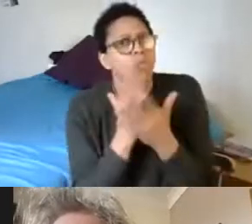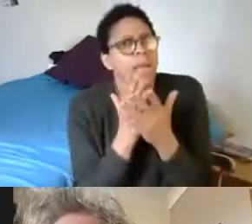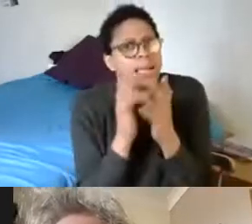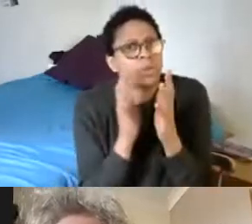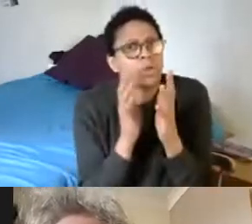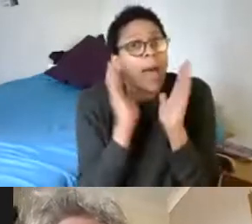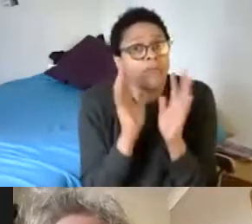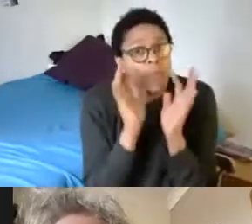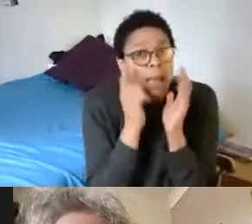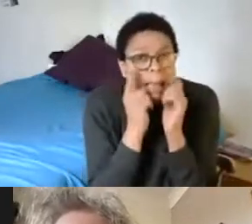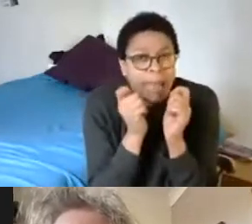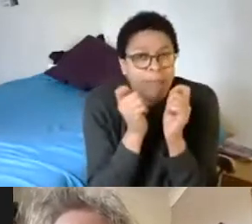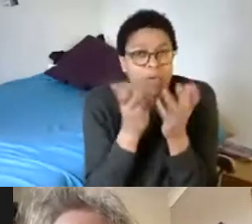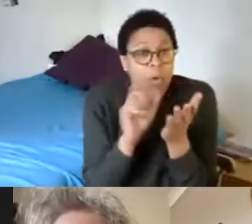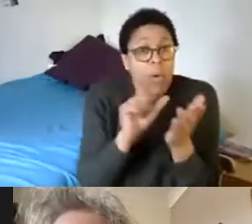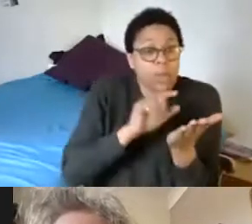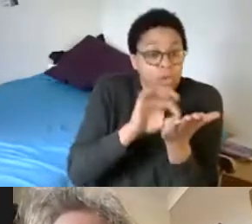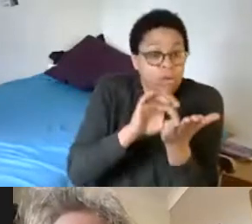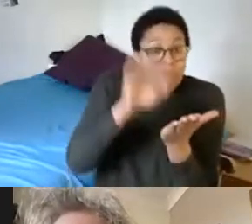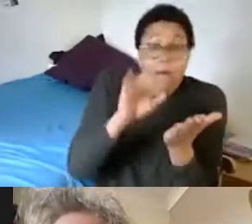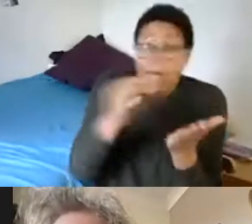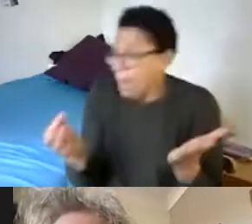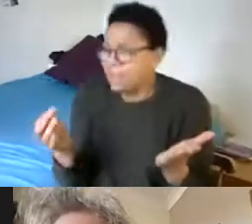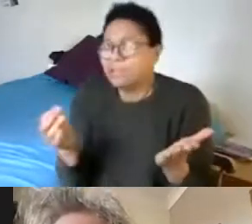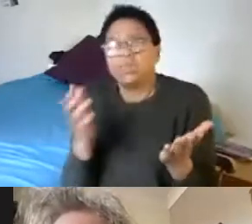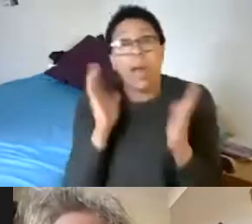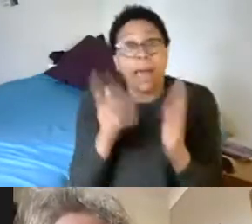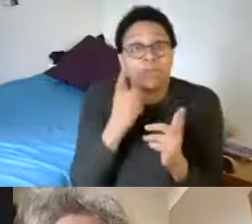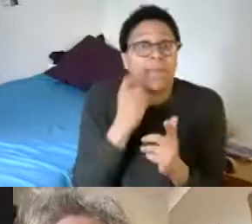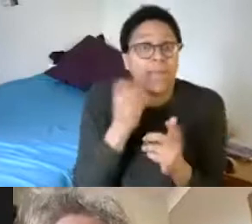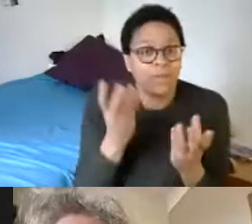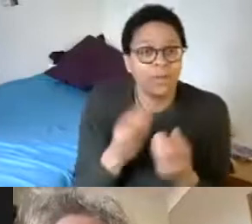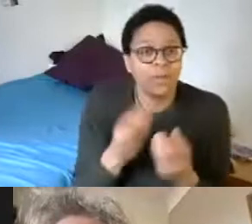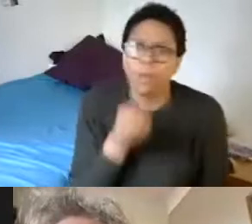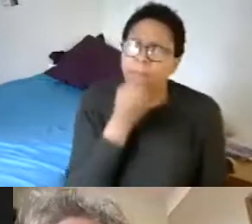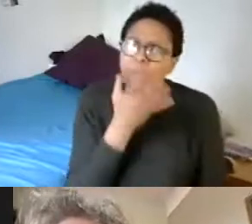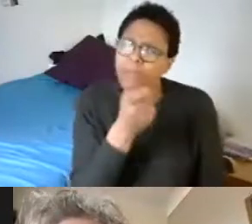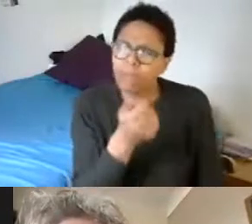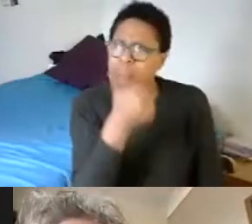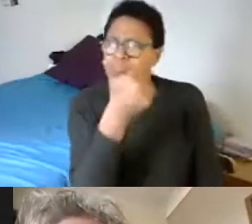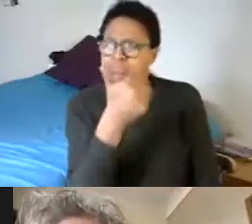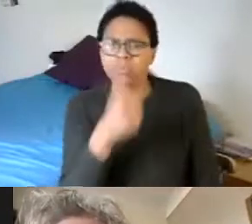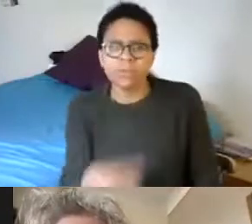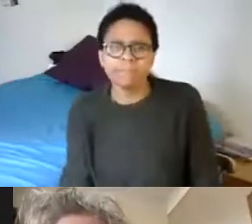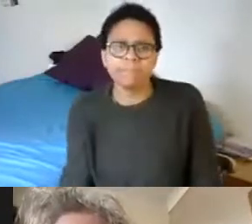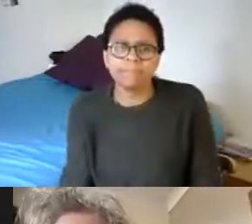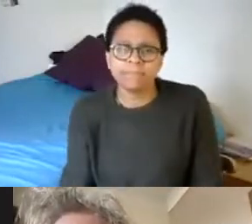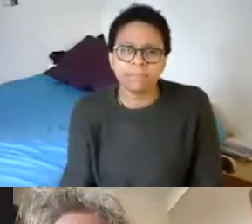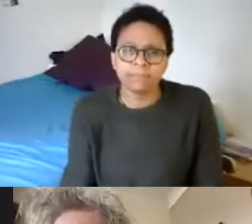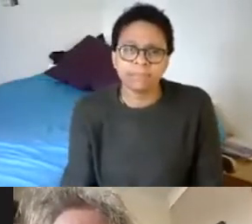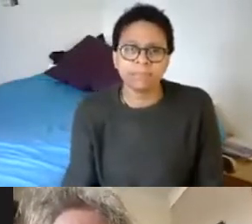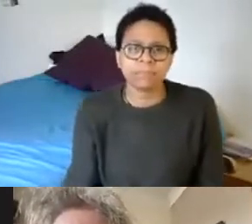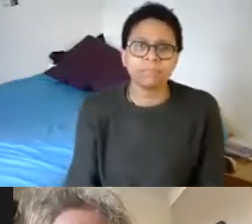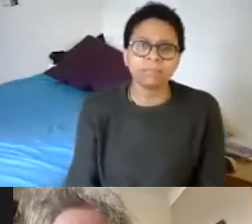amount of people who keep lifting up those flaps all over the last few hundred years. That's in beautiful condition. That's a very nice book. And